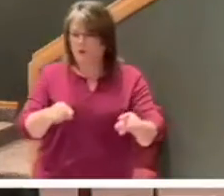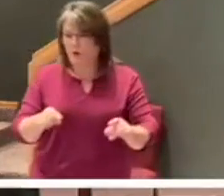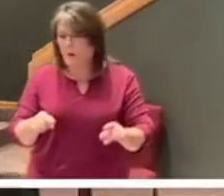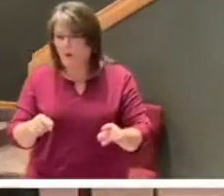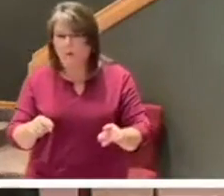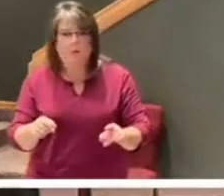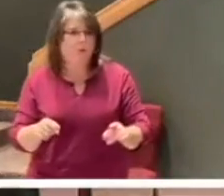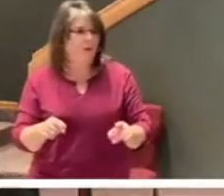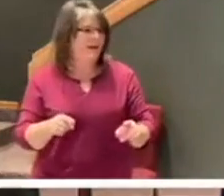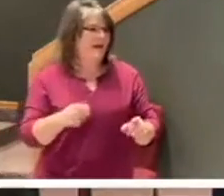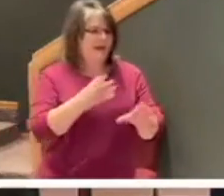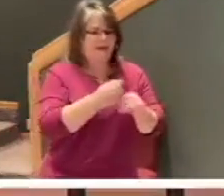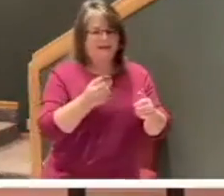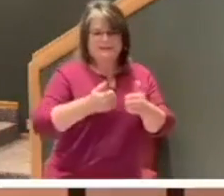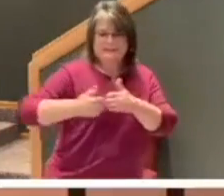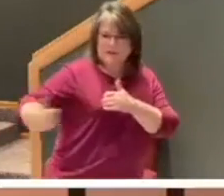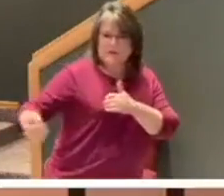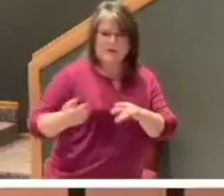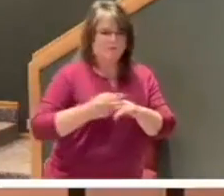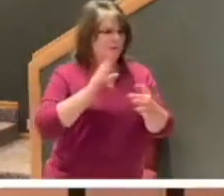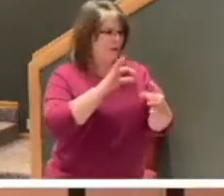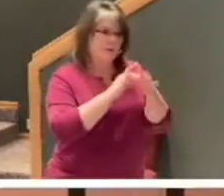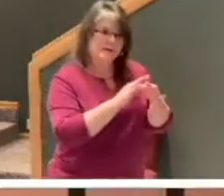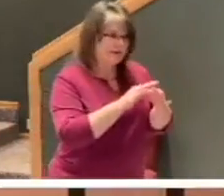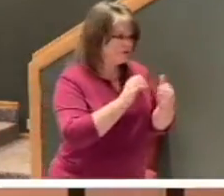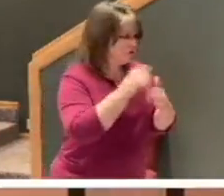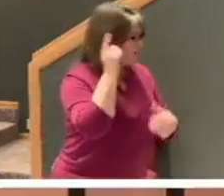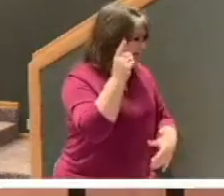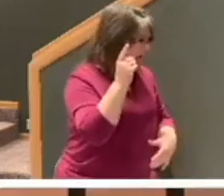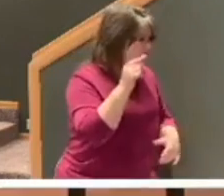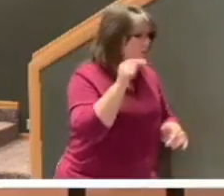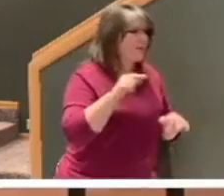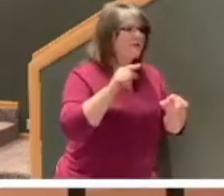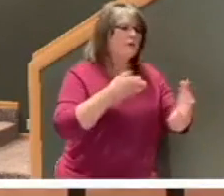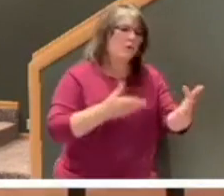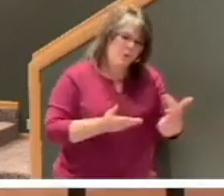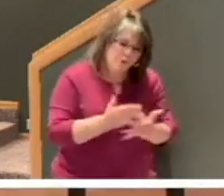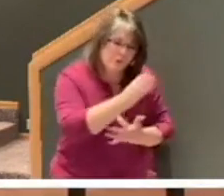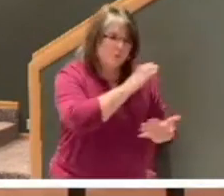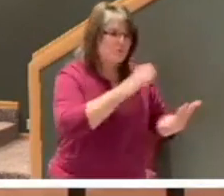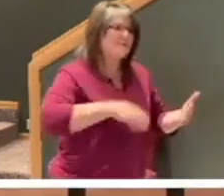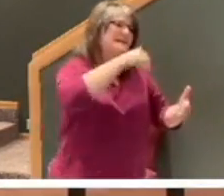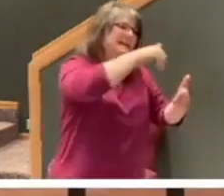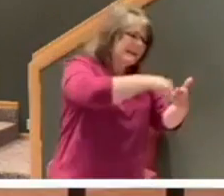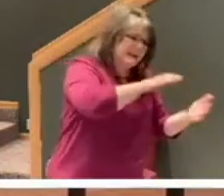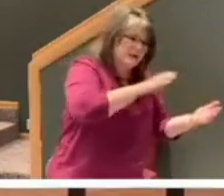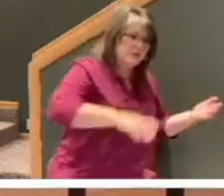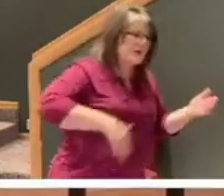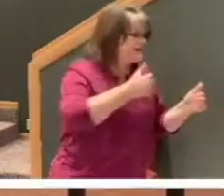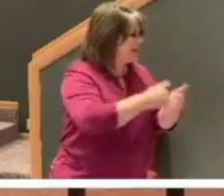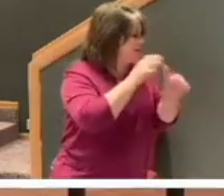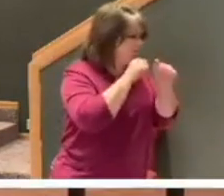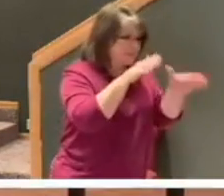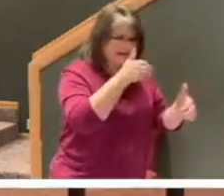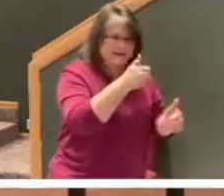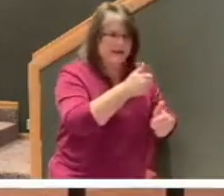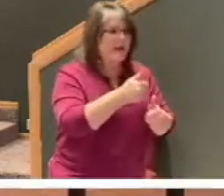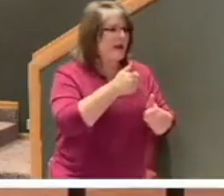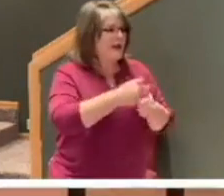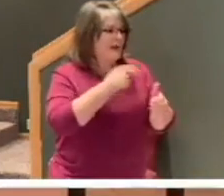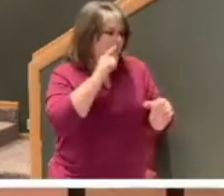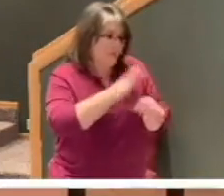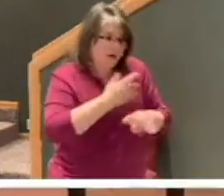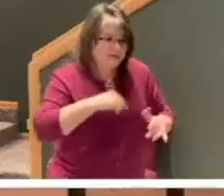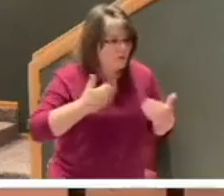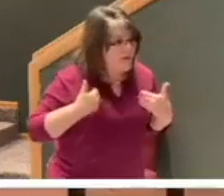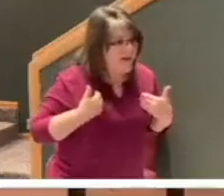and get it apart from a relationship with him. We have to go through Christ. It's in Christ. Every blessing, every promise that we